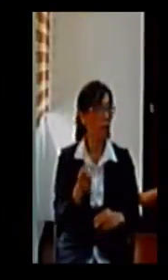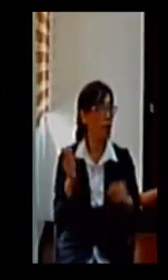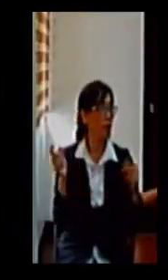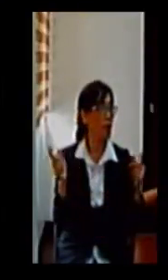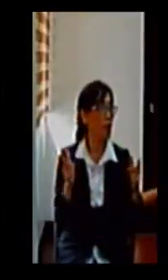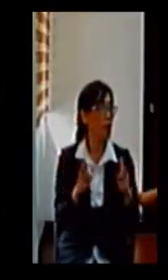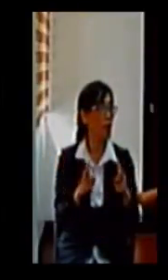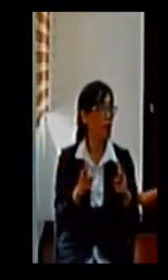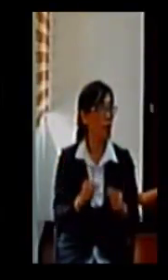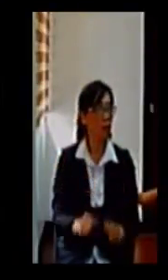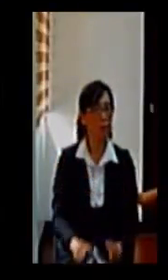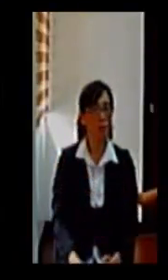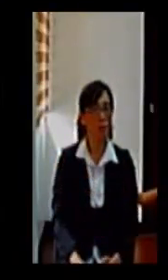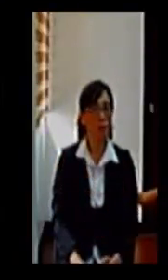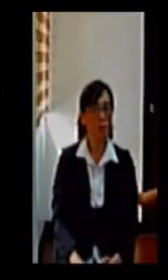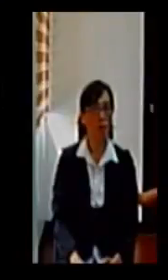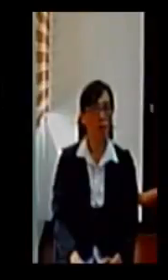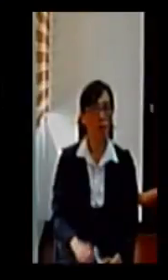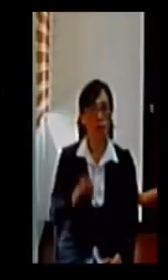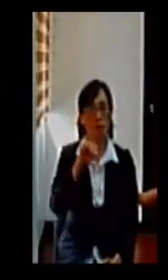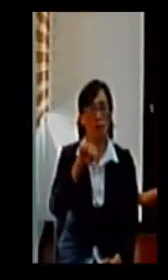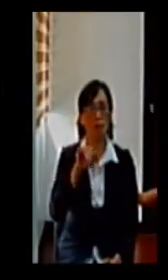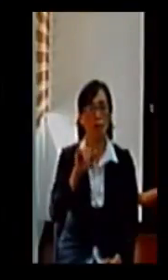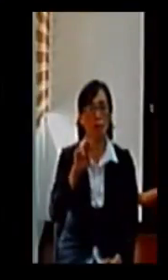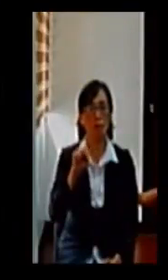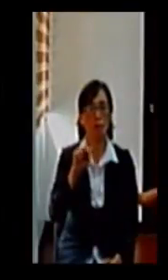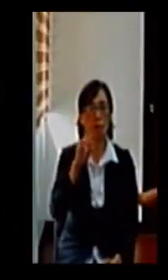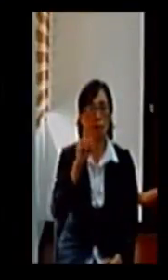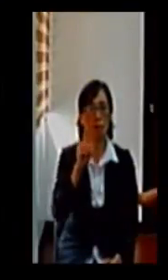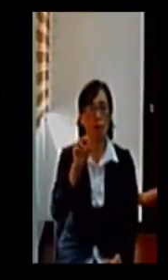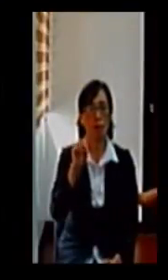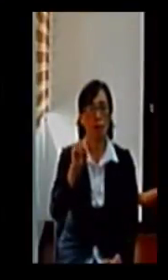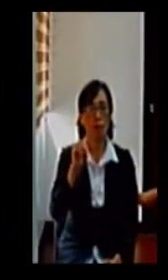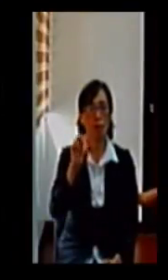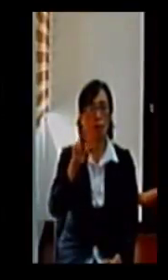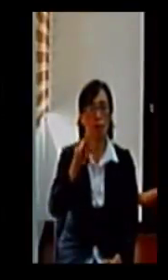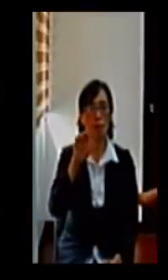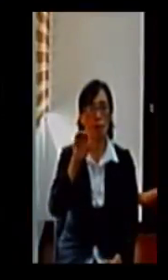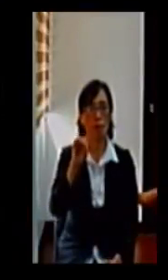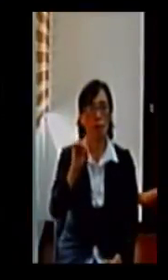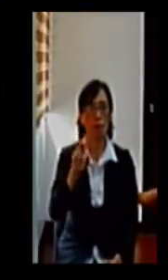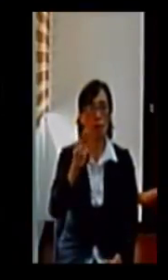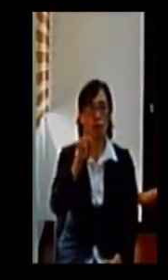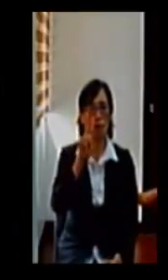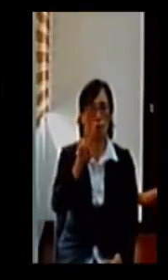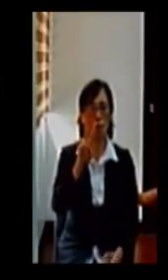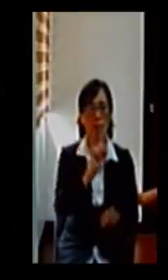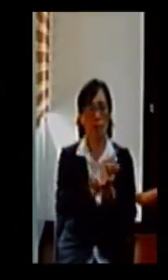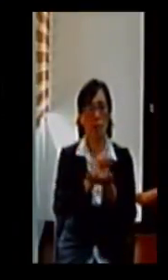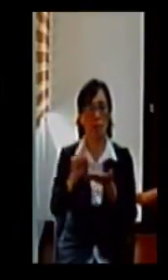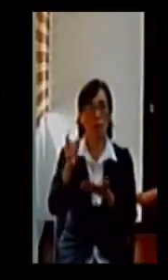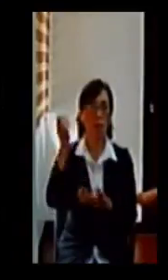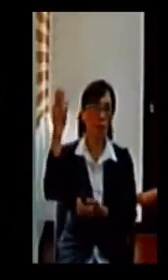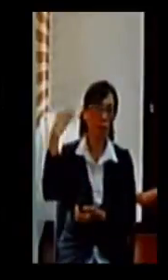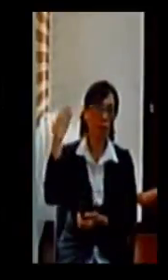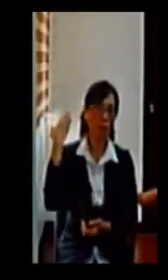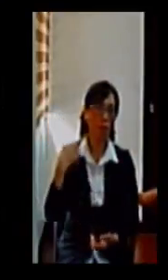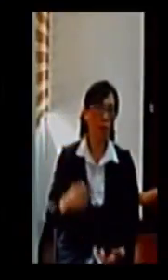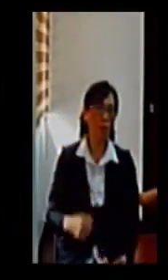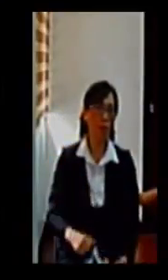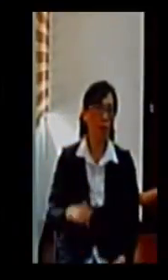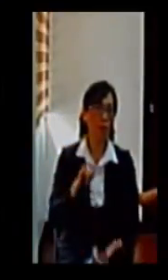clear example. Mindoro, we just came back 2 weeks ago, or 3 weeks ago, I think that